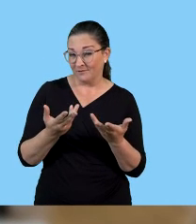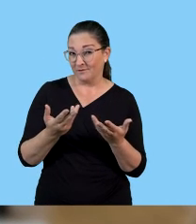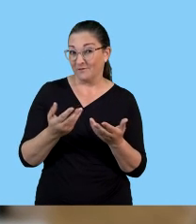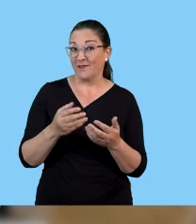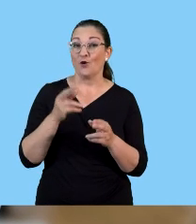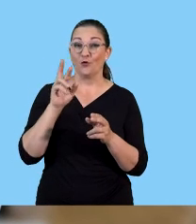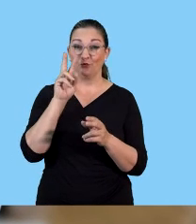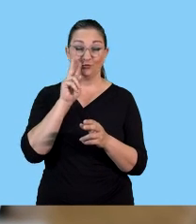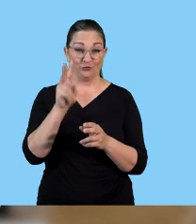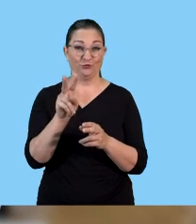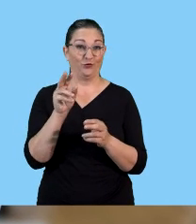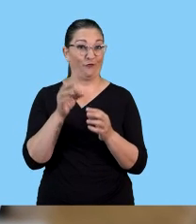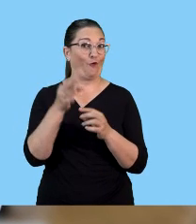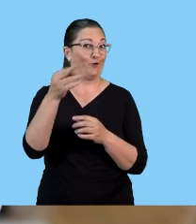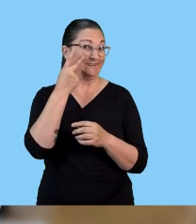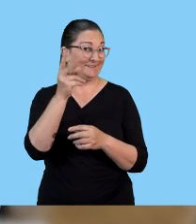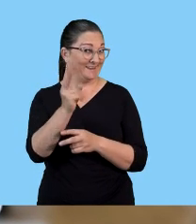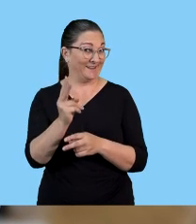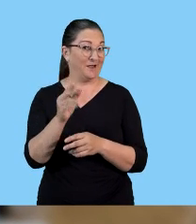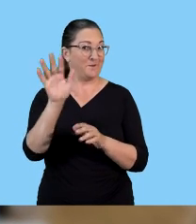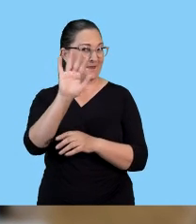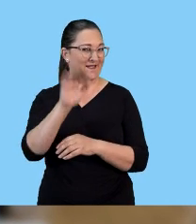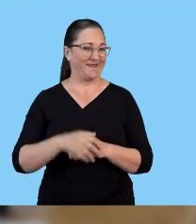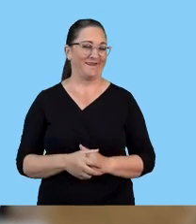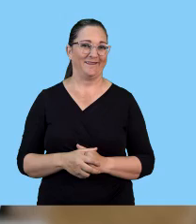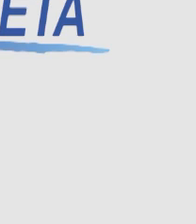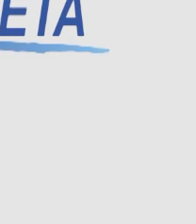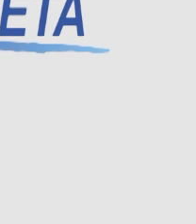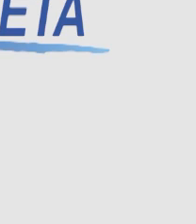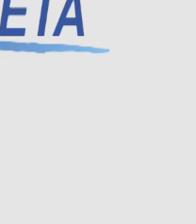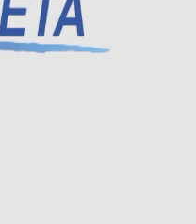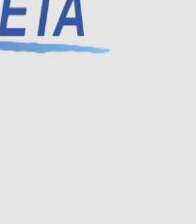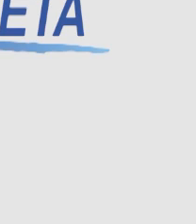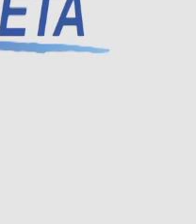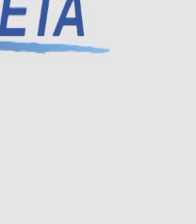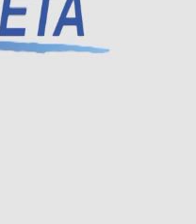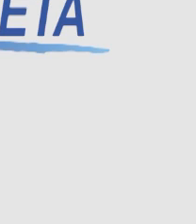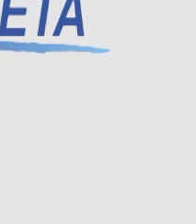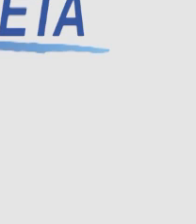Looking forward to chatting to you guys again. Take care. Goodbye.